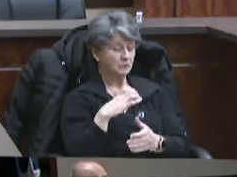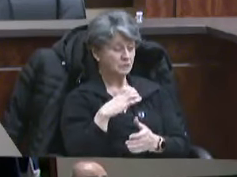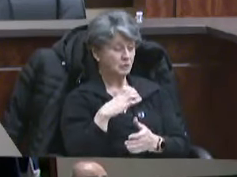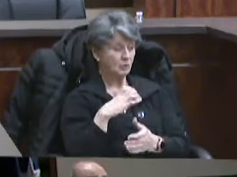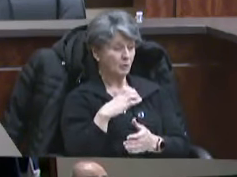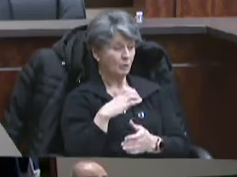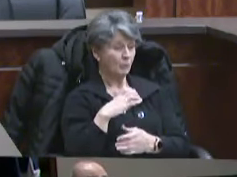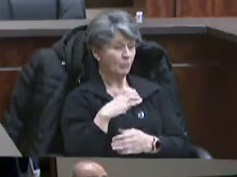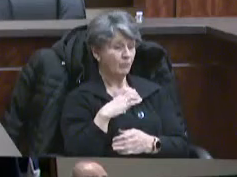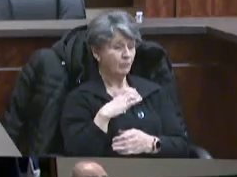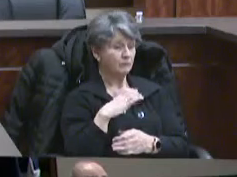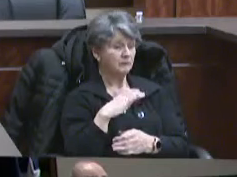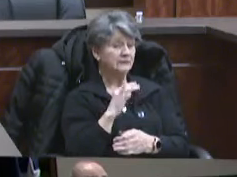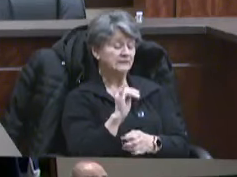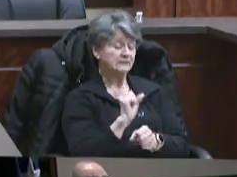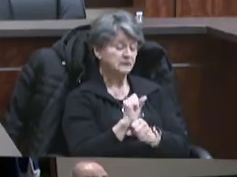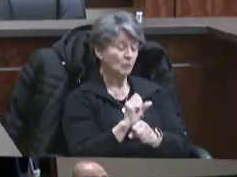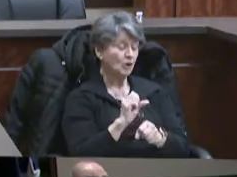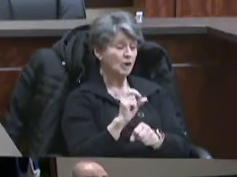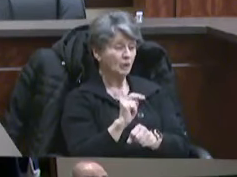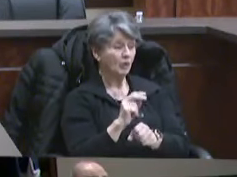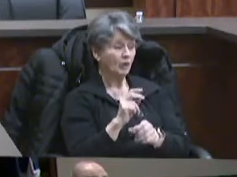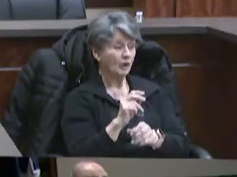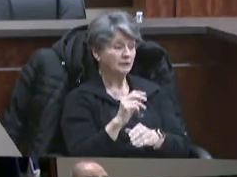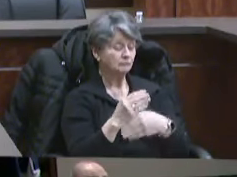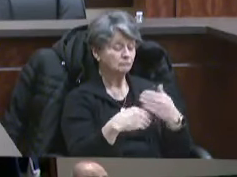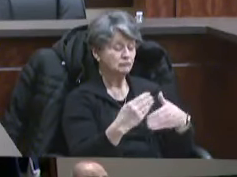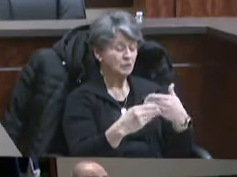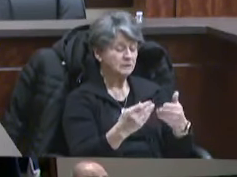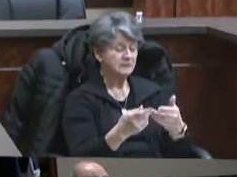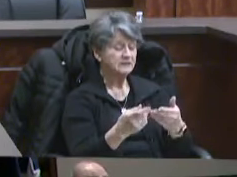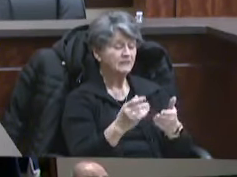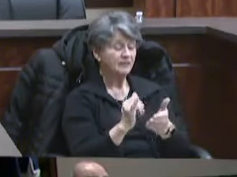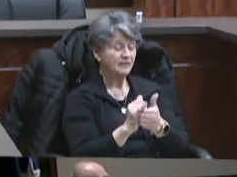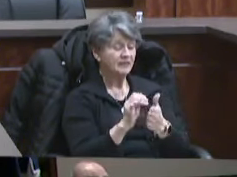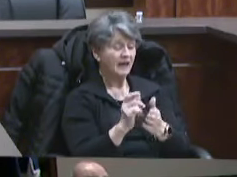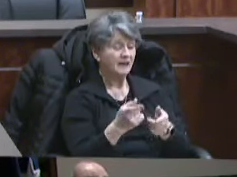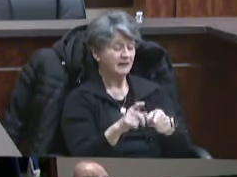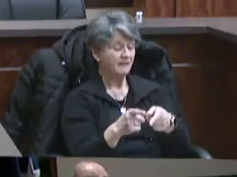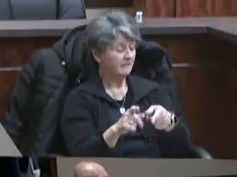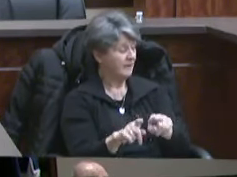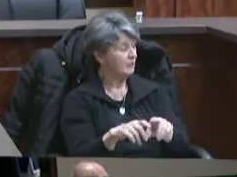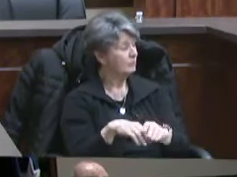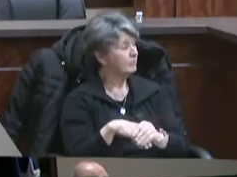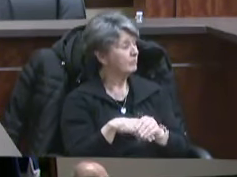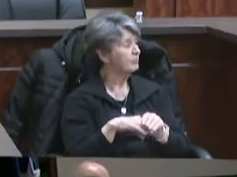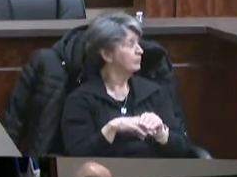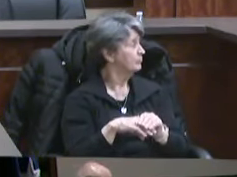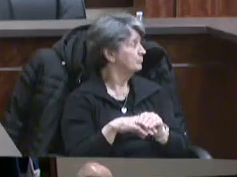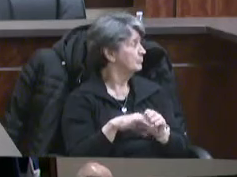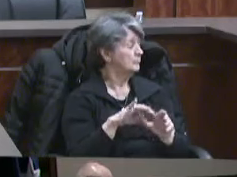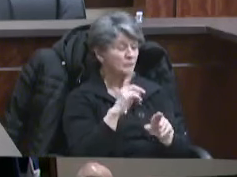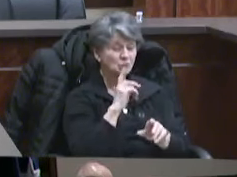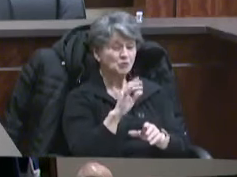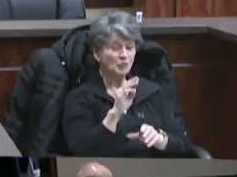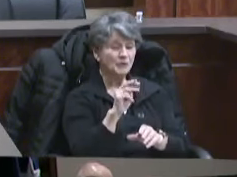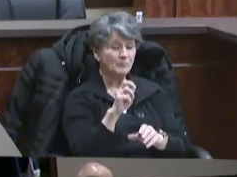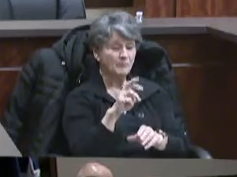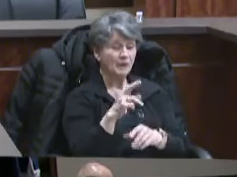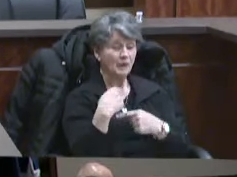is working on the logistics for putting that event together. I'm sure there's something that the mayor has been a part of in years